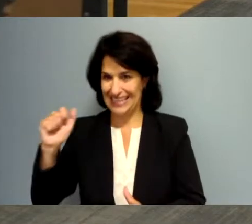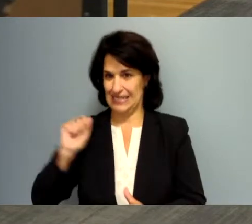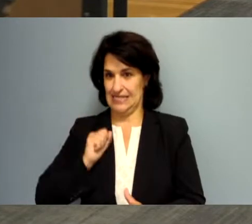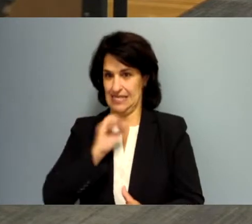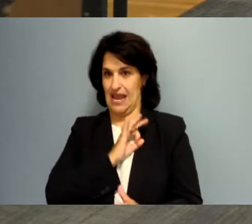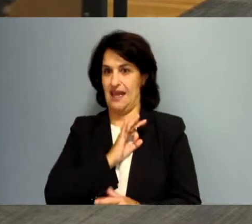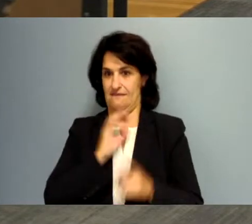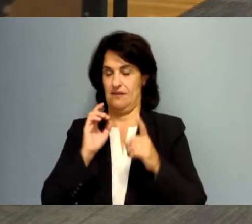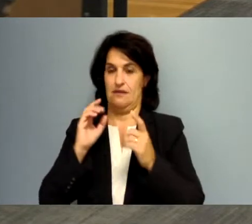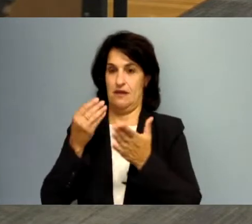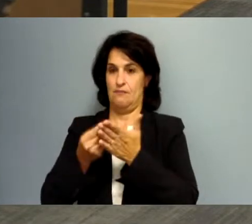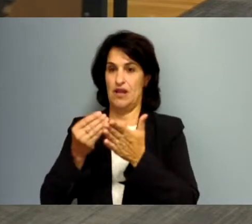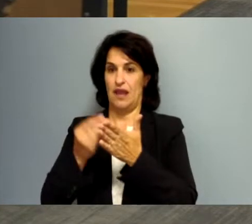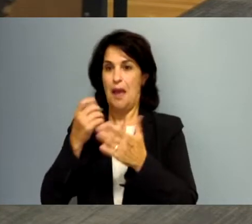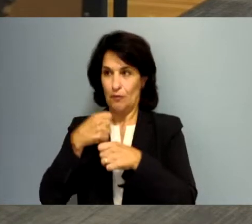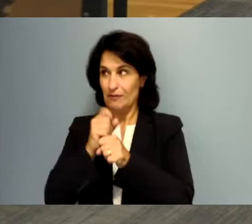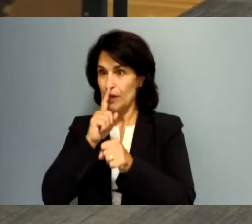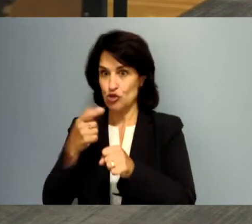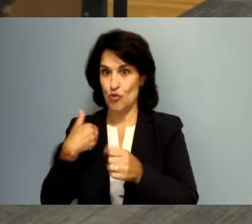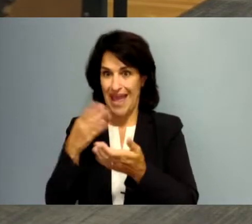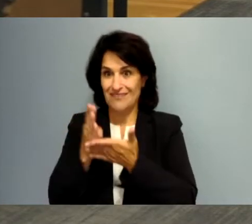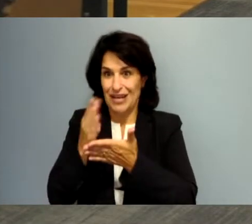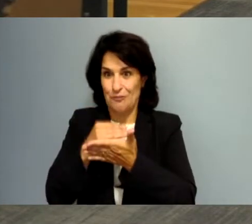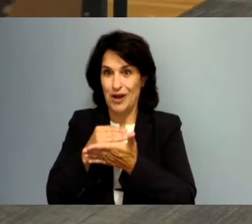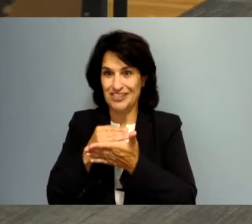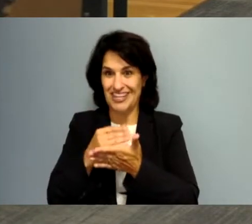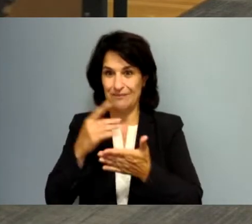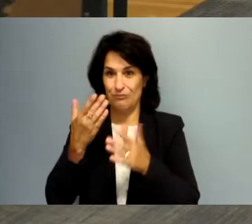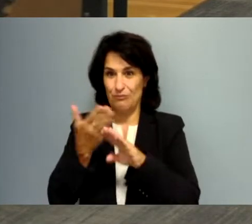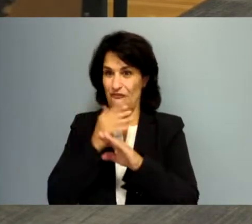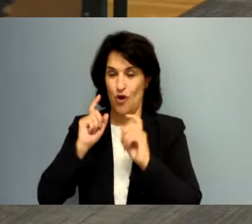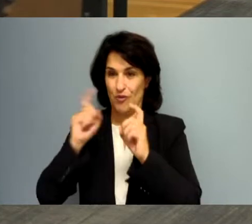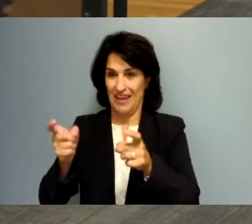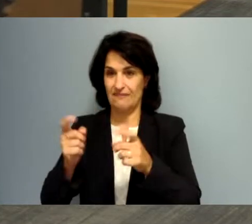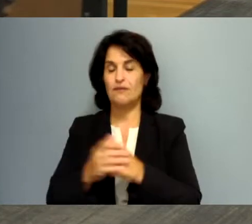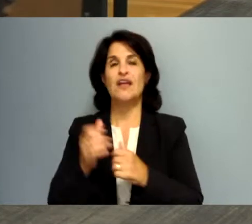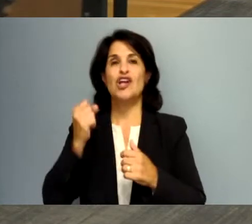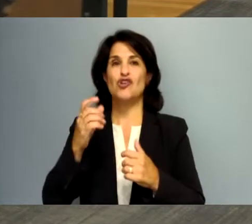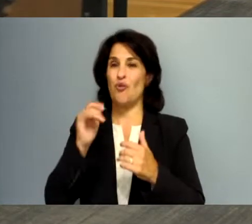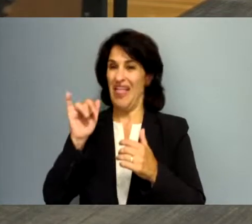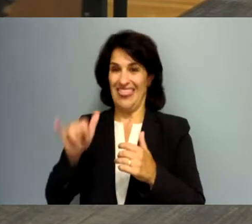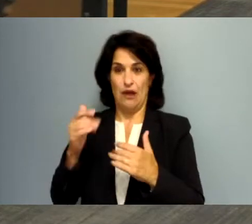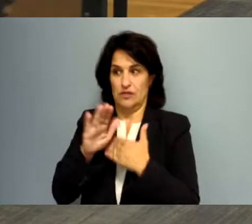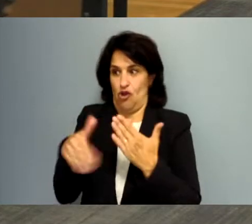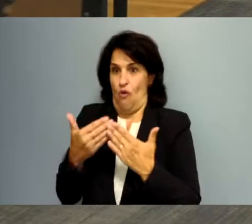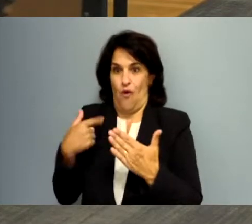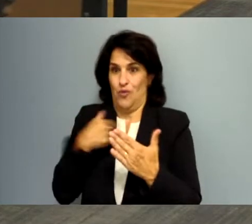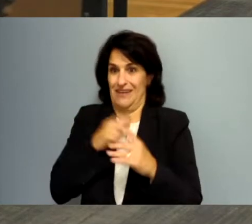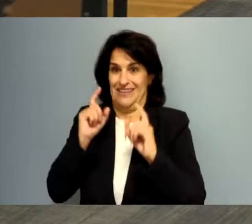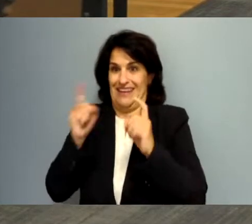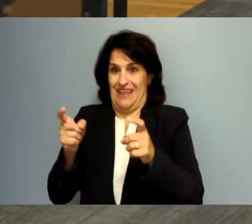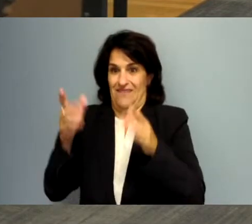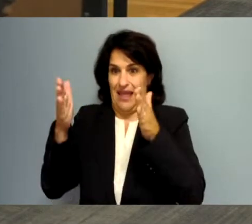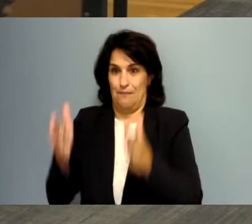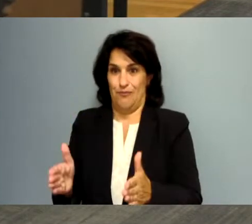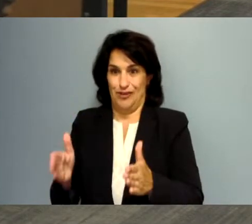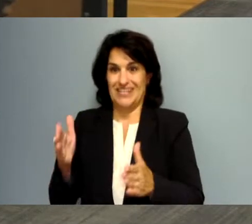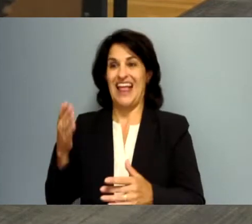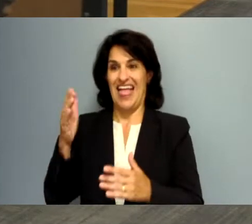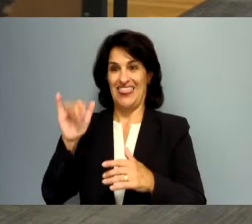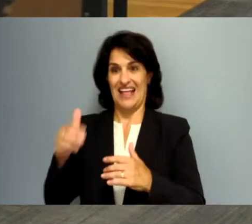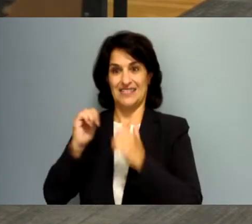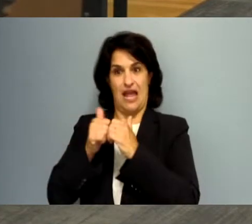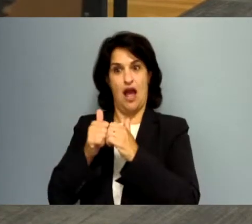budget before we do so. So this was basically all that we could compensate that position for, and that's how we came up with the